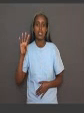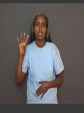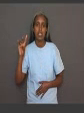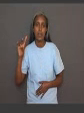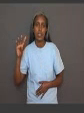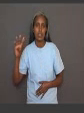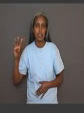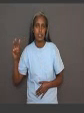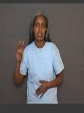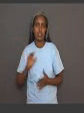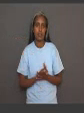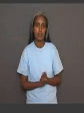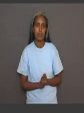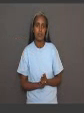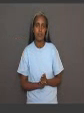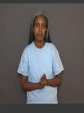27.76.